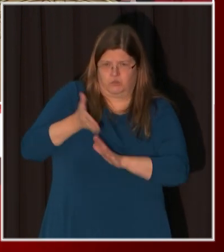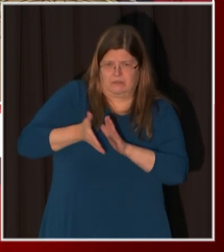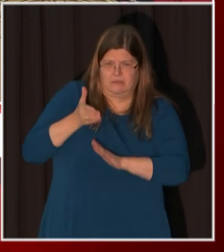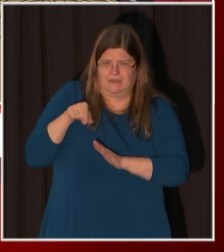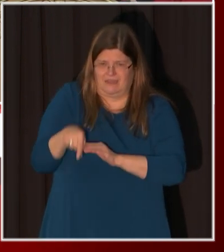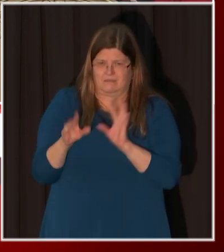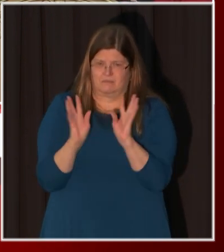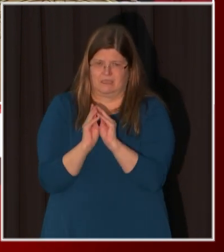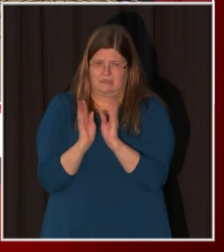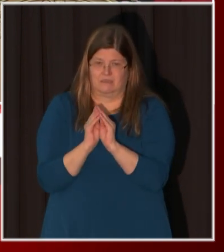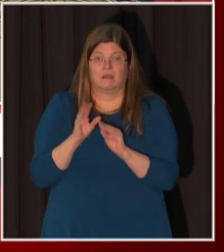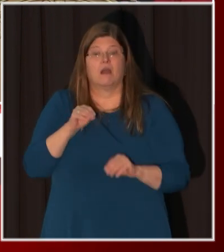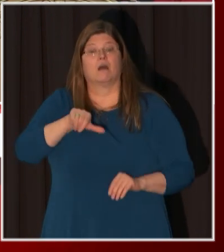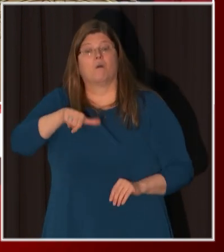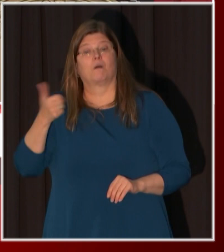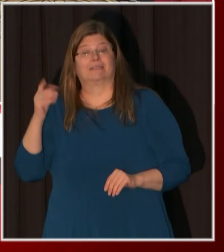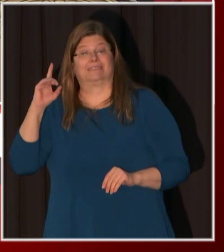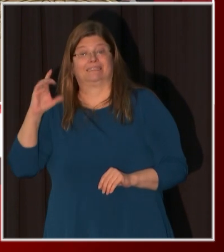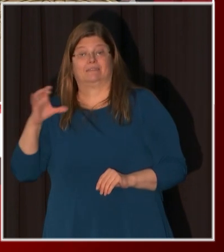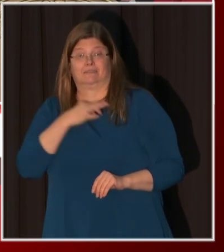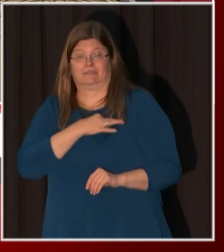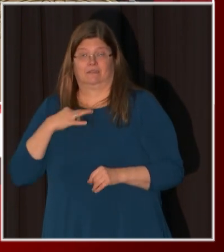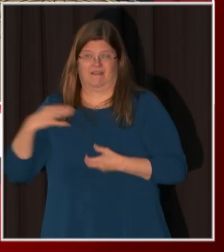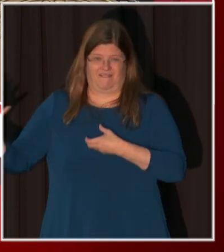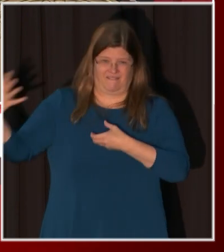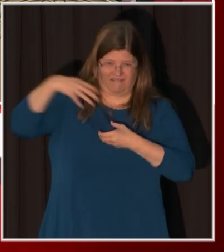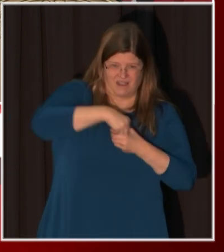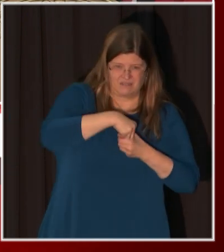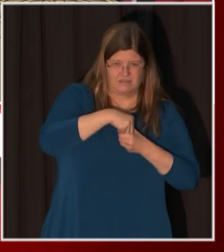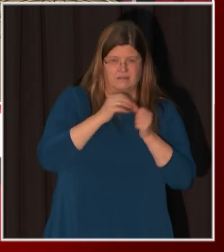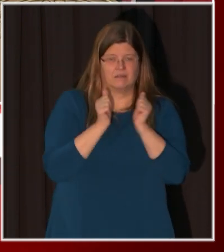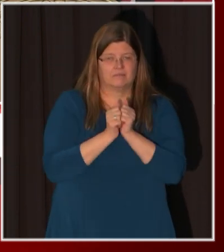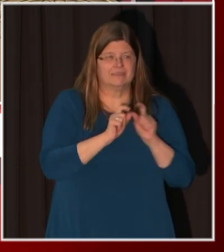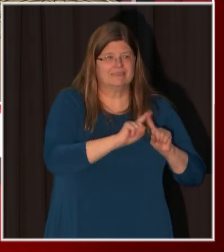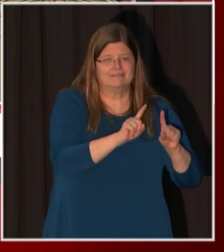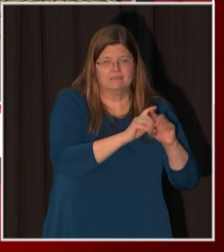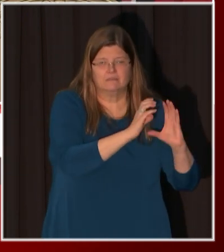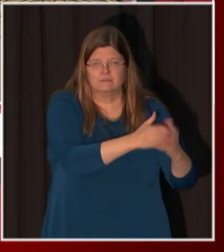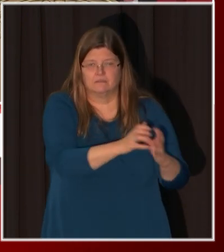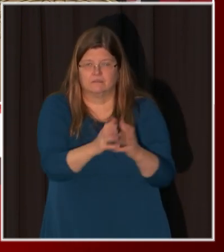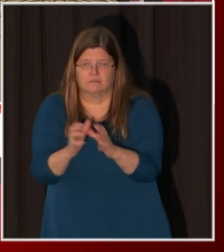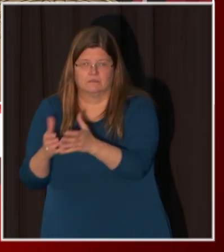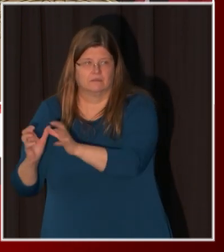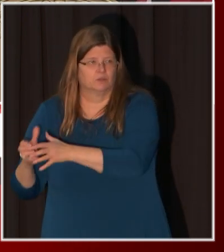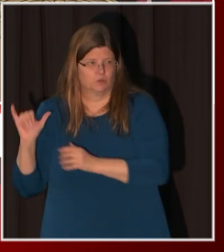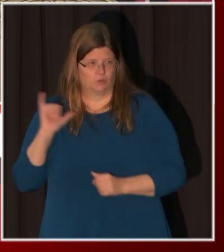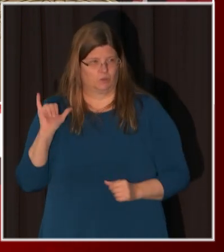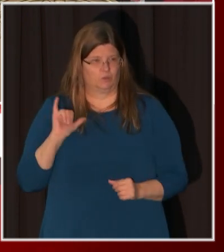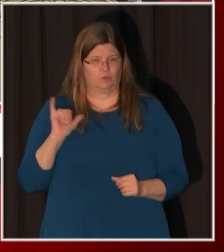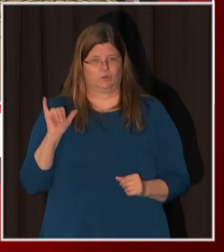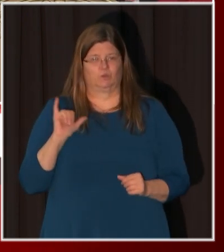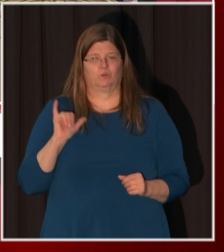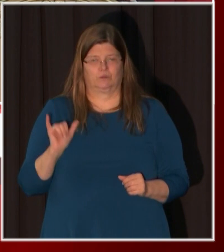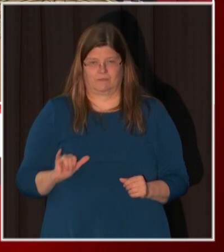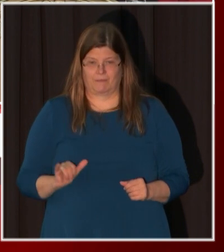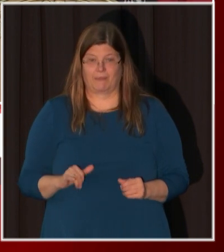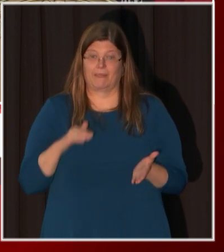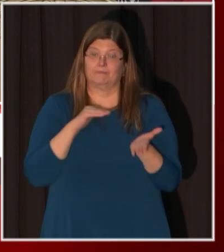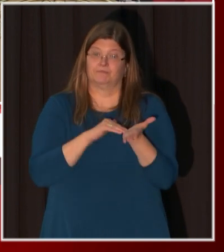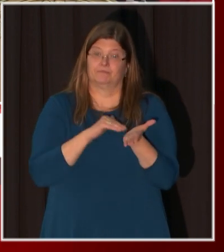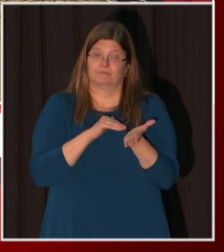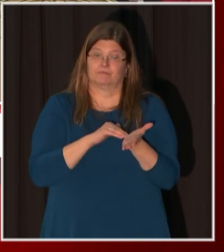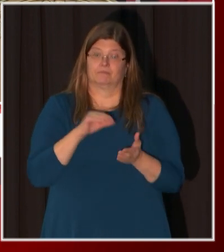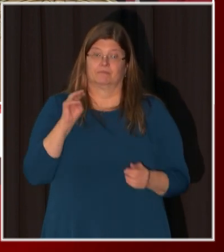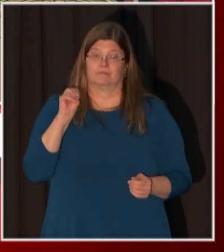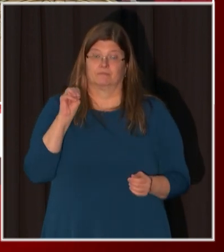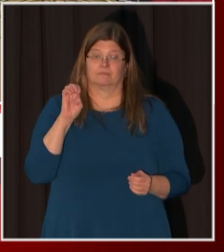will help staff those subcommittees as well. And Dr. LaQuantra Nesbitt will be the